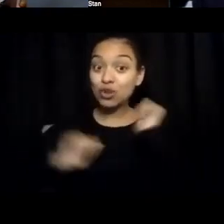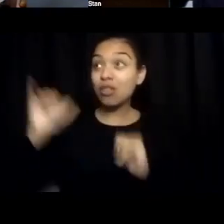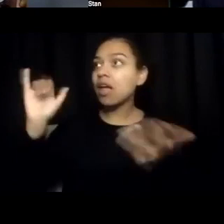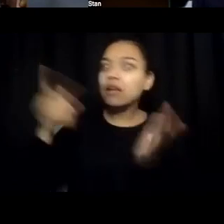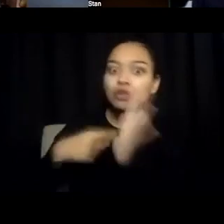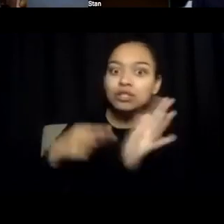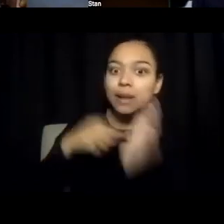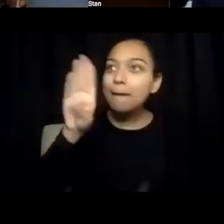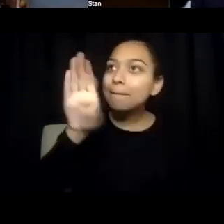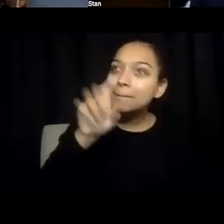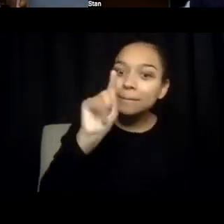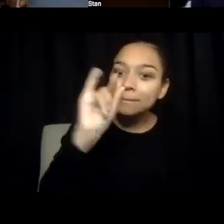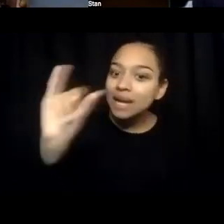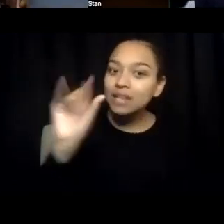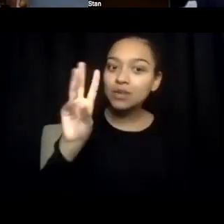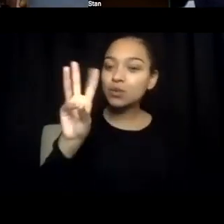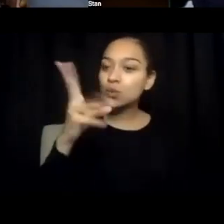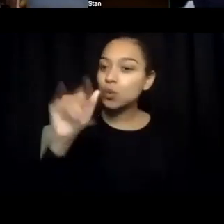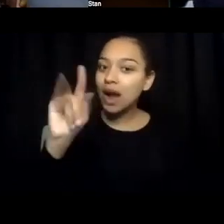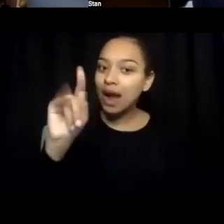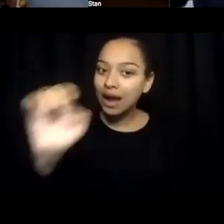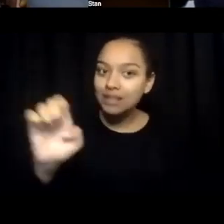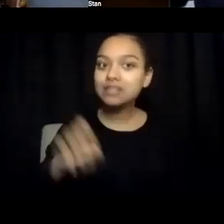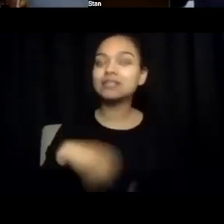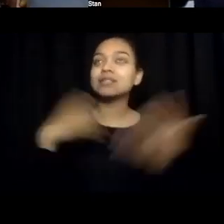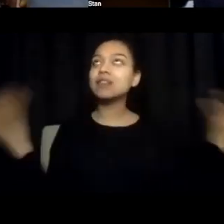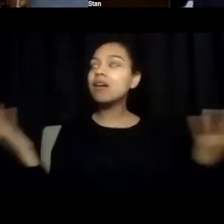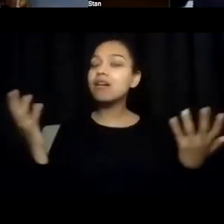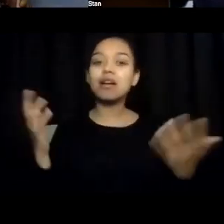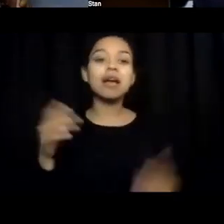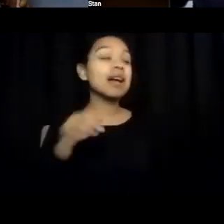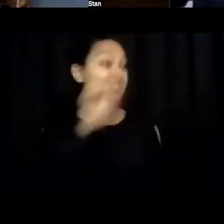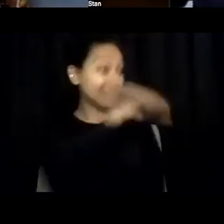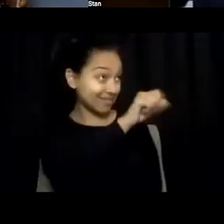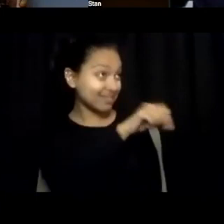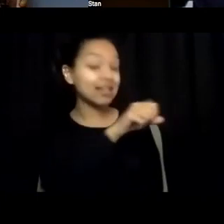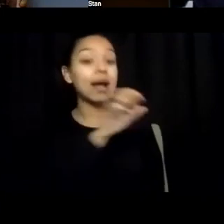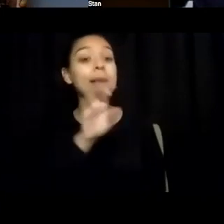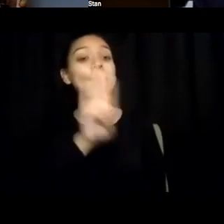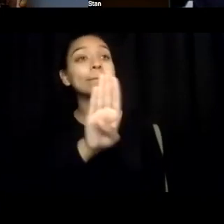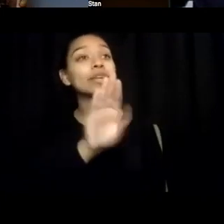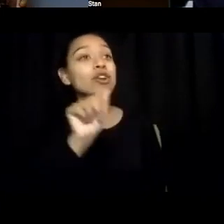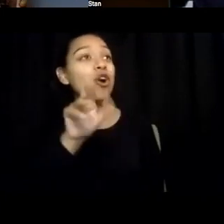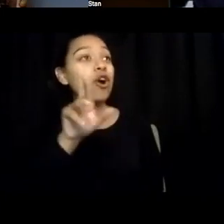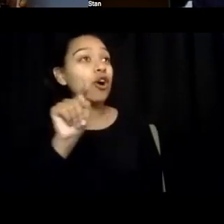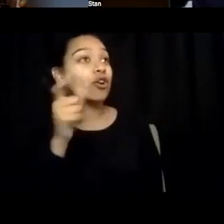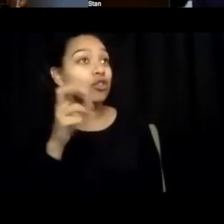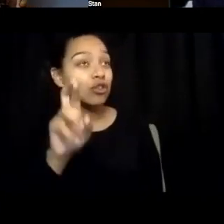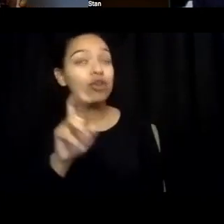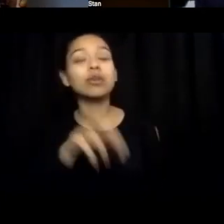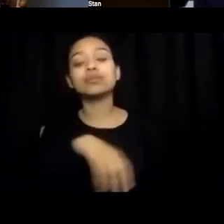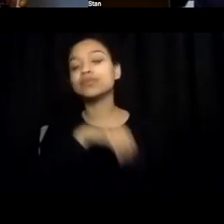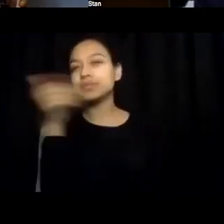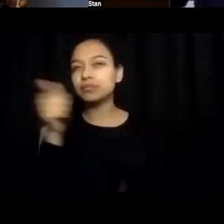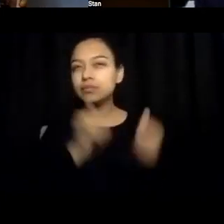Well, Betty White, Bea Arthur was in Maude. That's my mom's favorite show, Maude. Yeah, it was a great